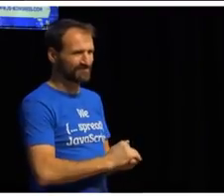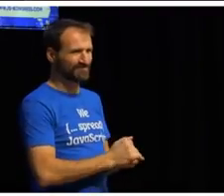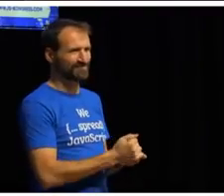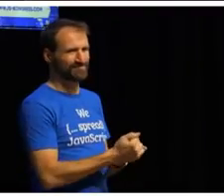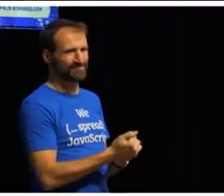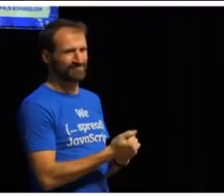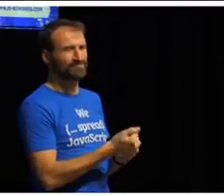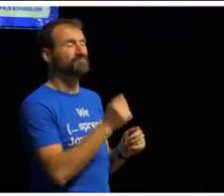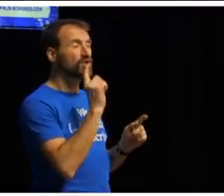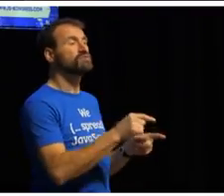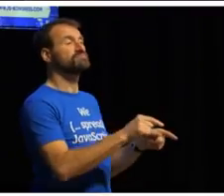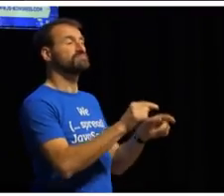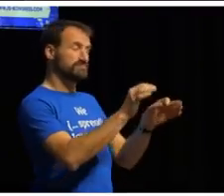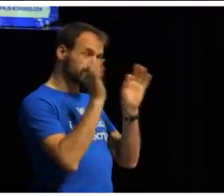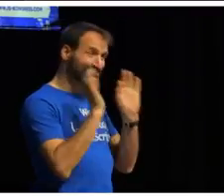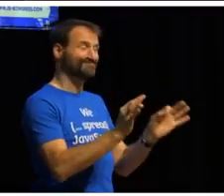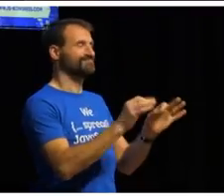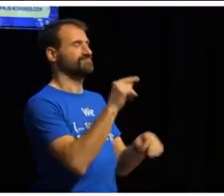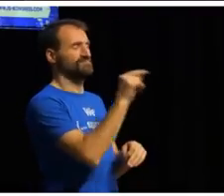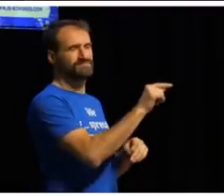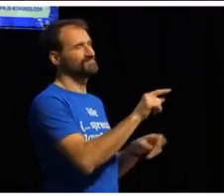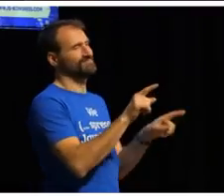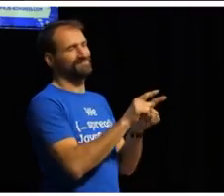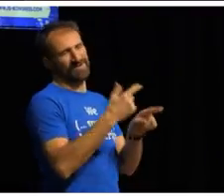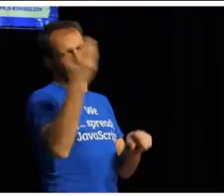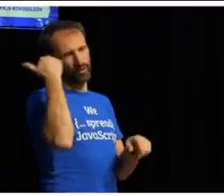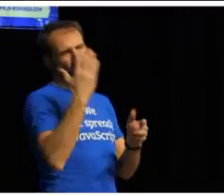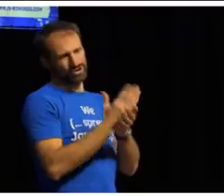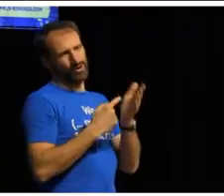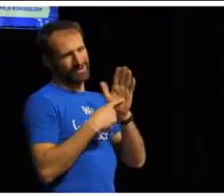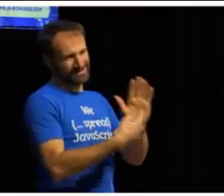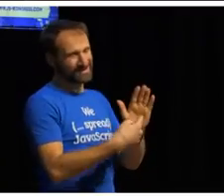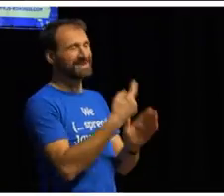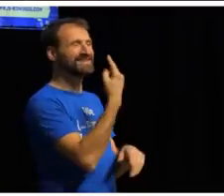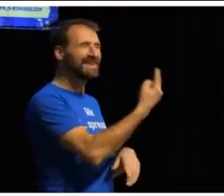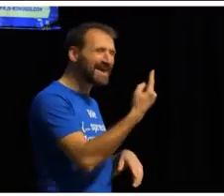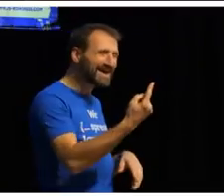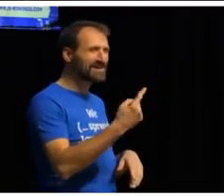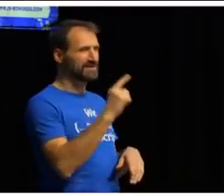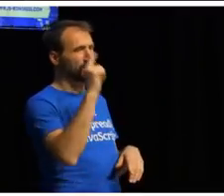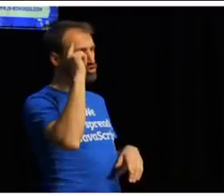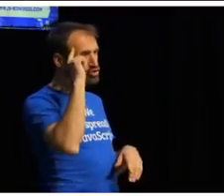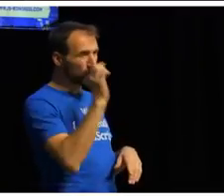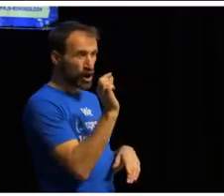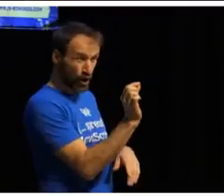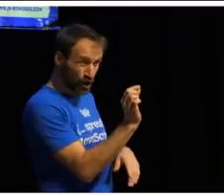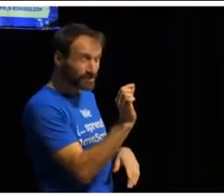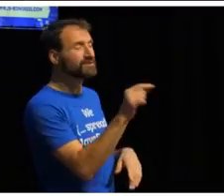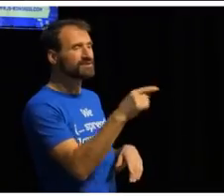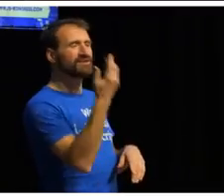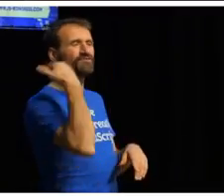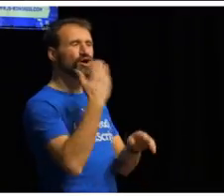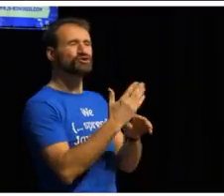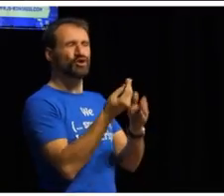And it's exactly the thing that I've shown you before. So each neuron is that what I described a little bit earlier in